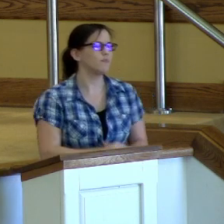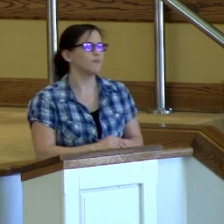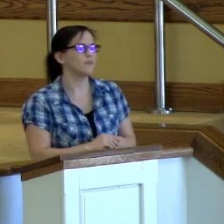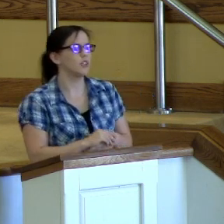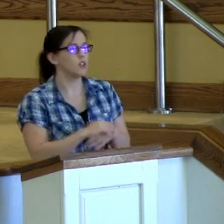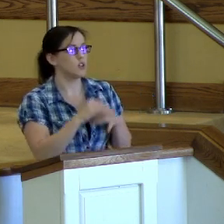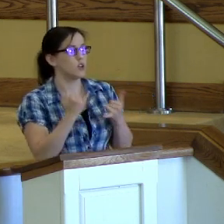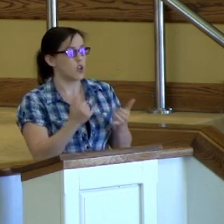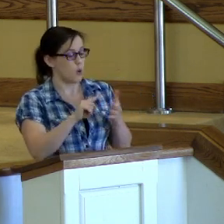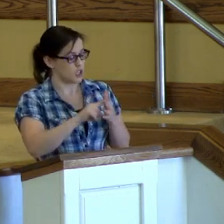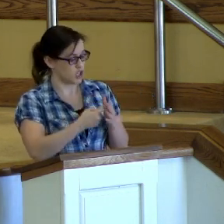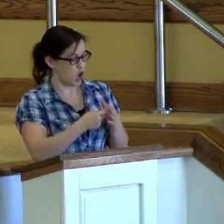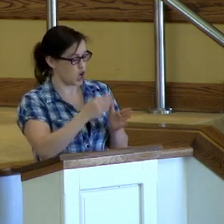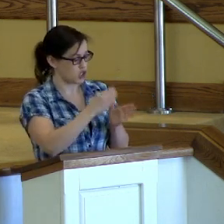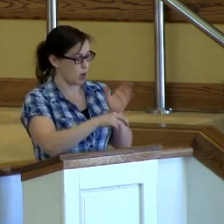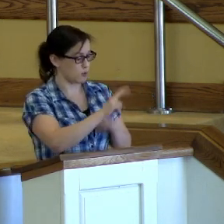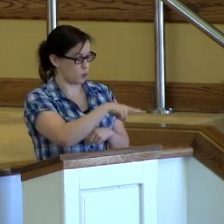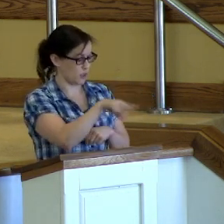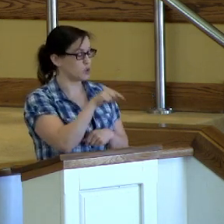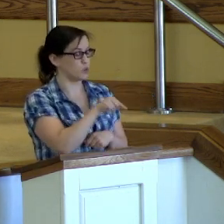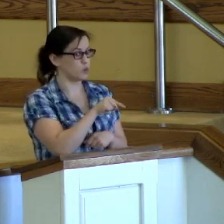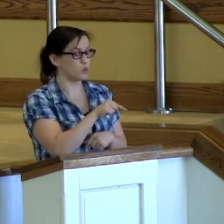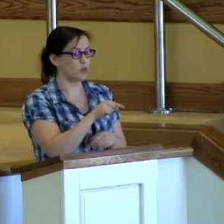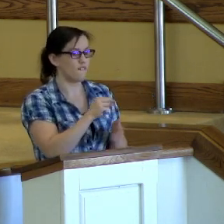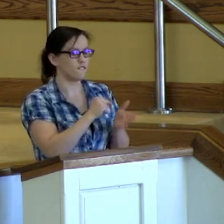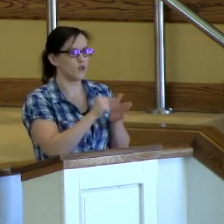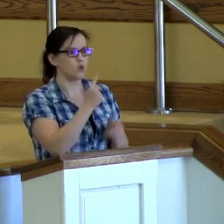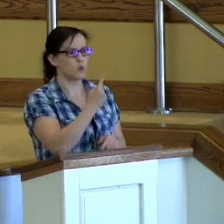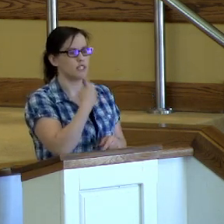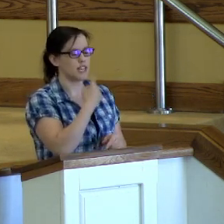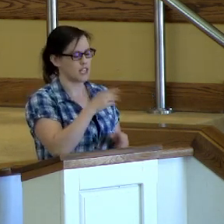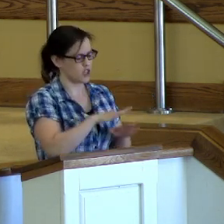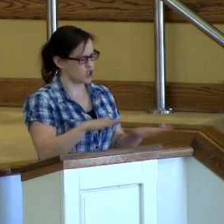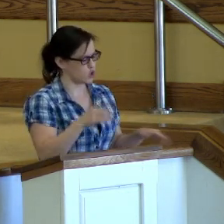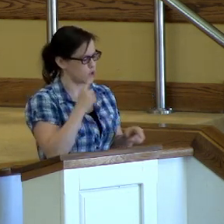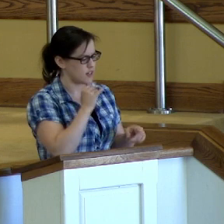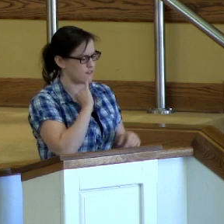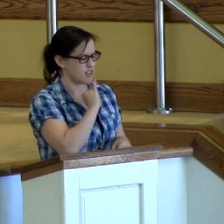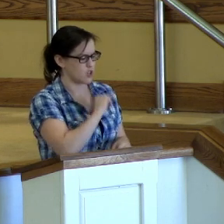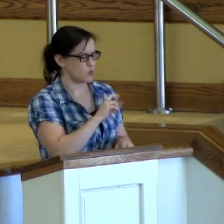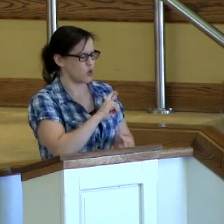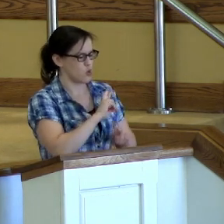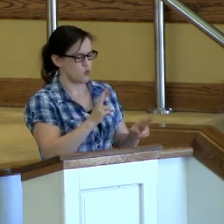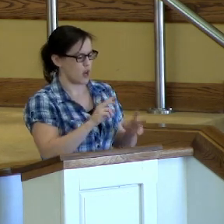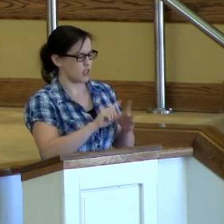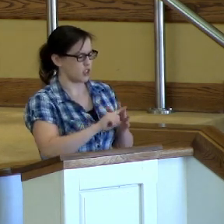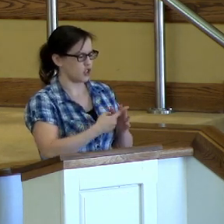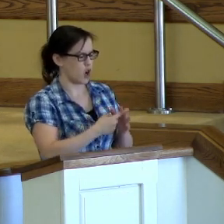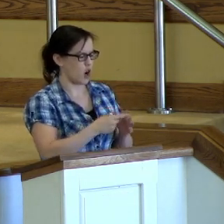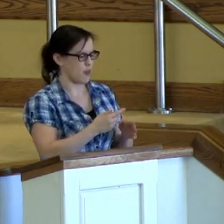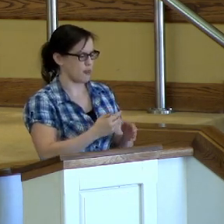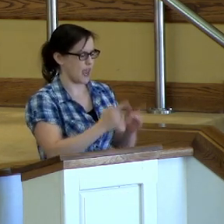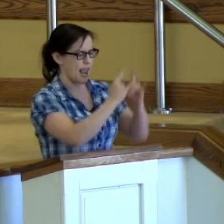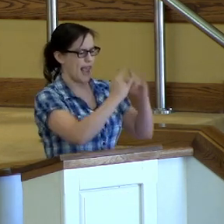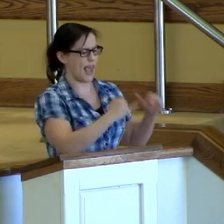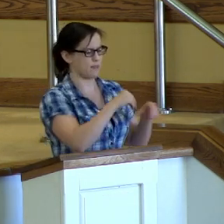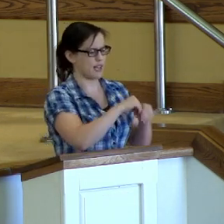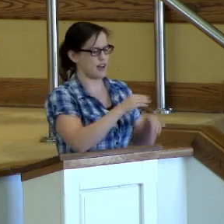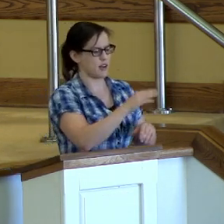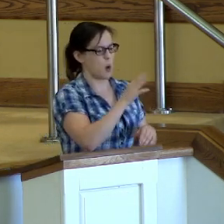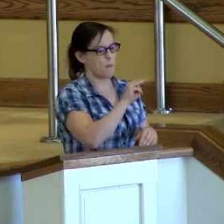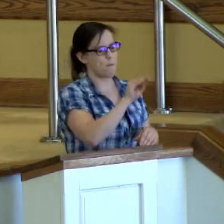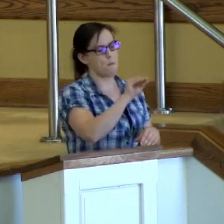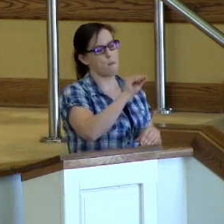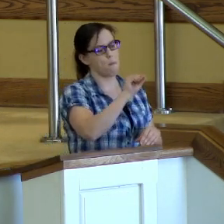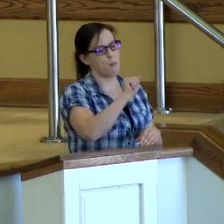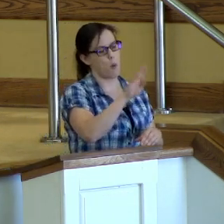Alrighty, so we start here in 22, and verse number 1. And the children of Israel set forward and pitched in the plains of Moab, in this side